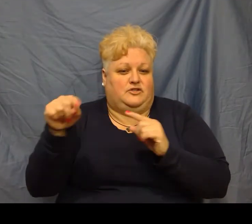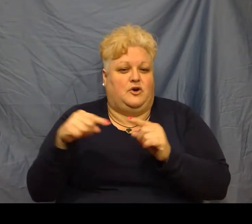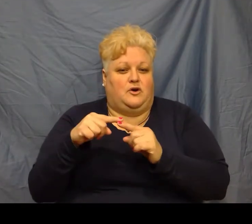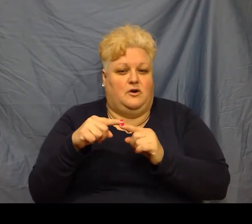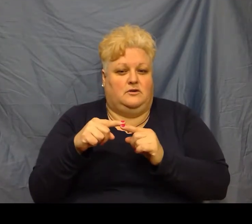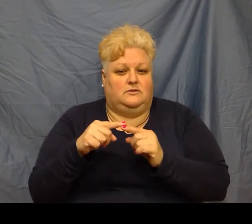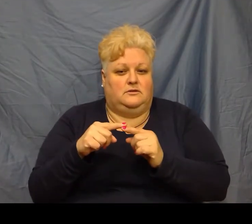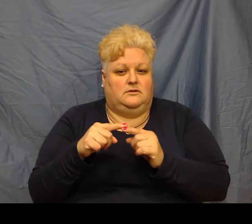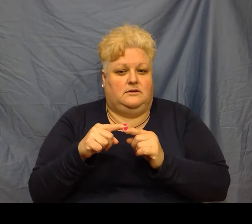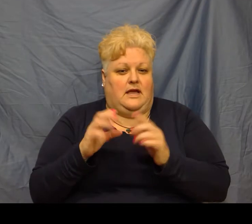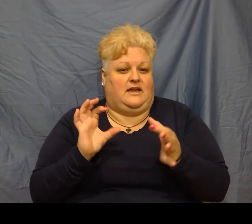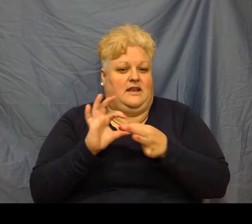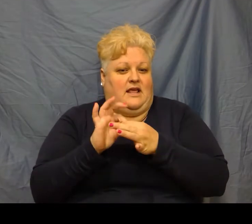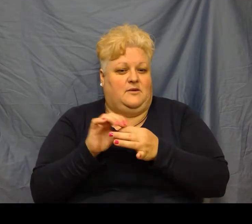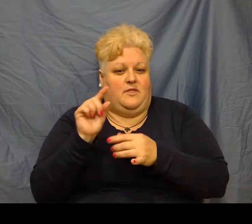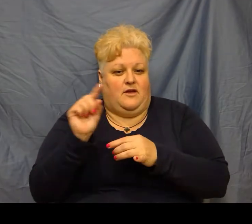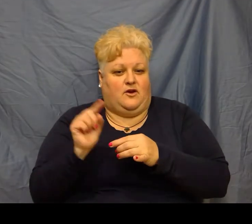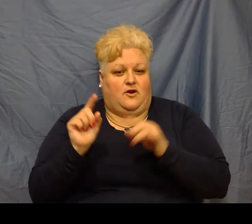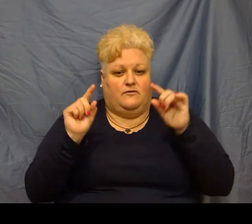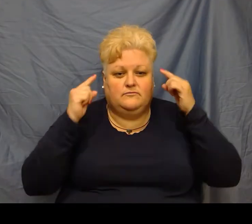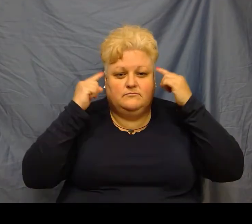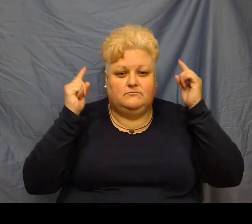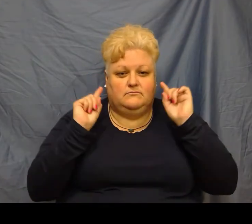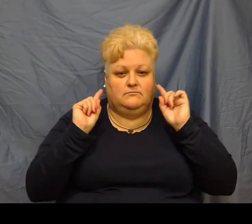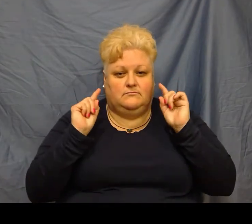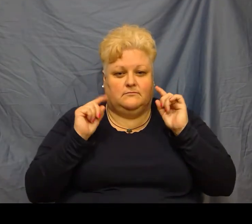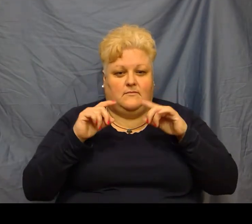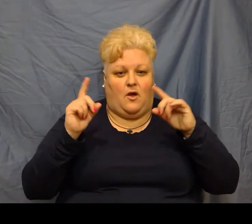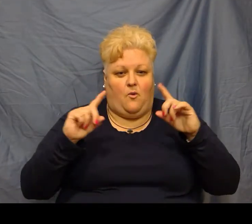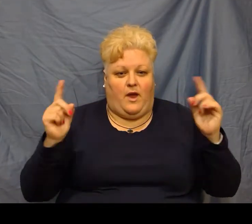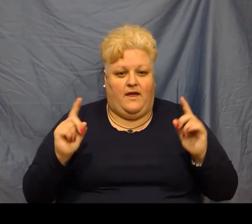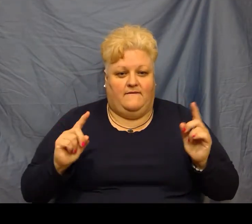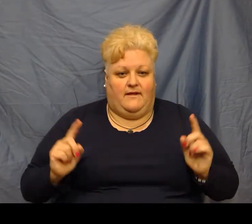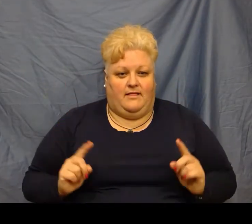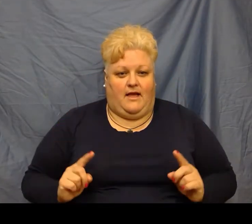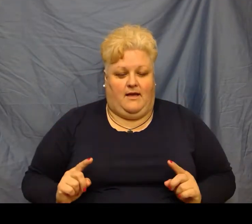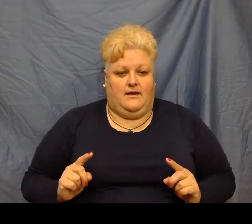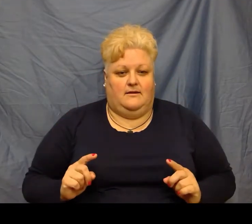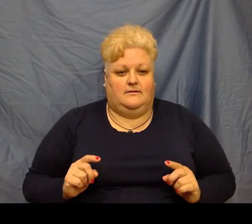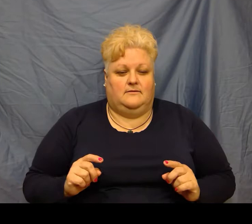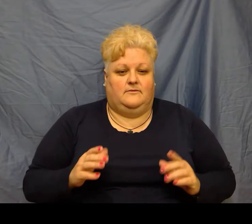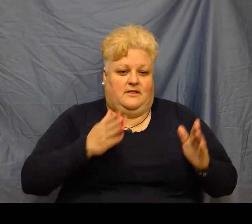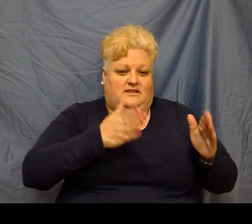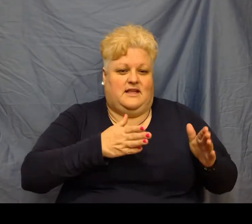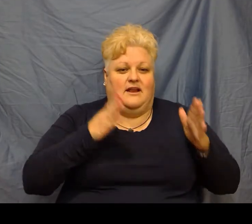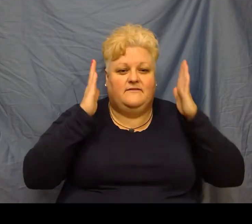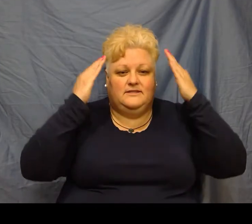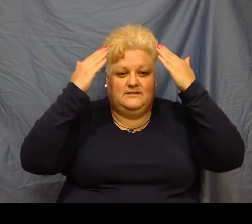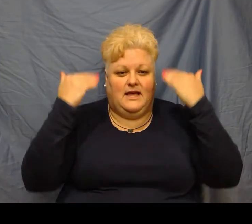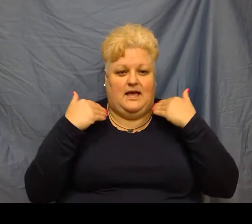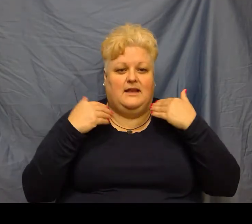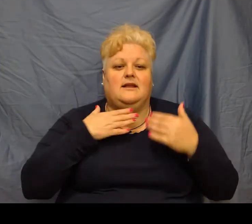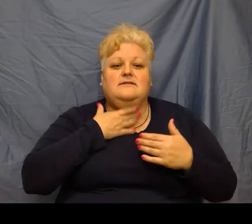semicircles for the ears and then connect them with a curve. On each ear, we're going to make a wavy line down to make the side of his head